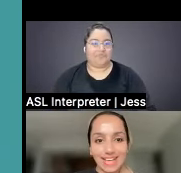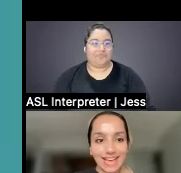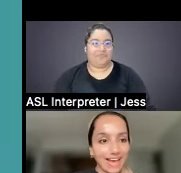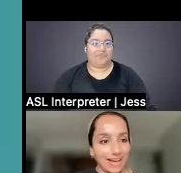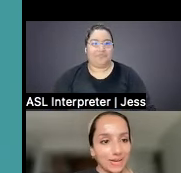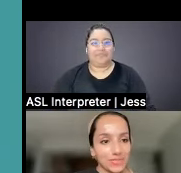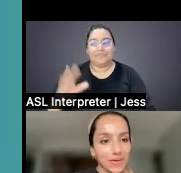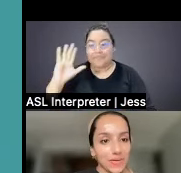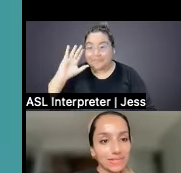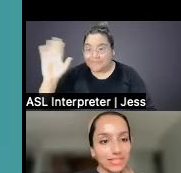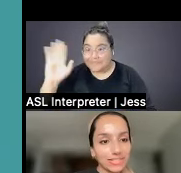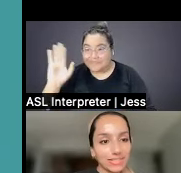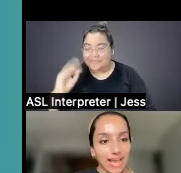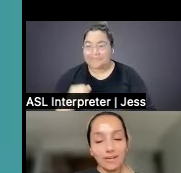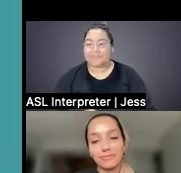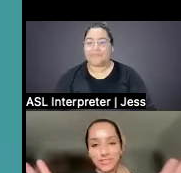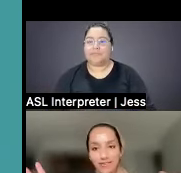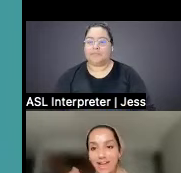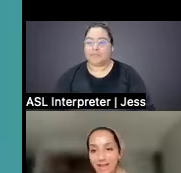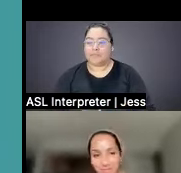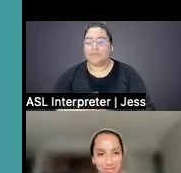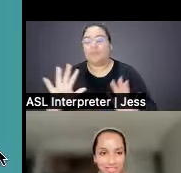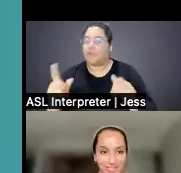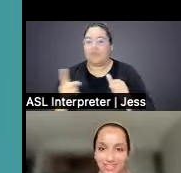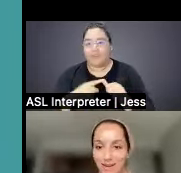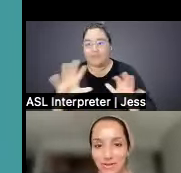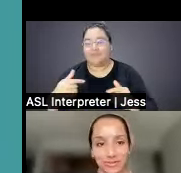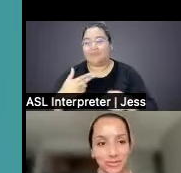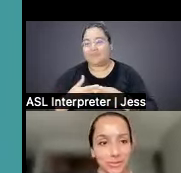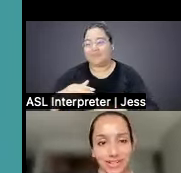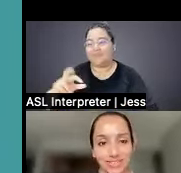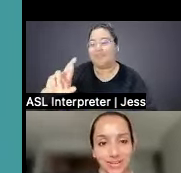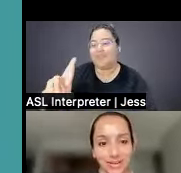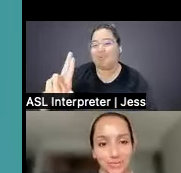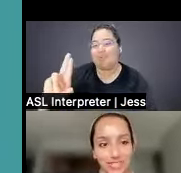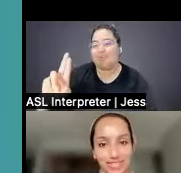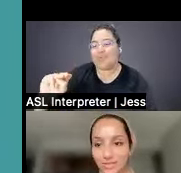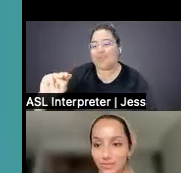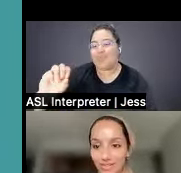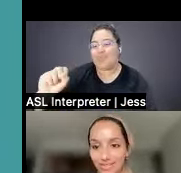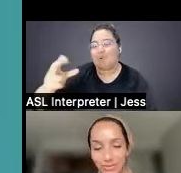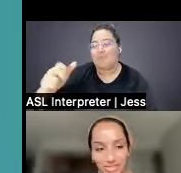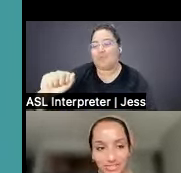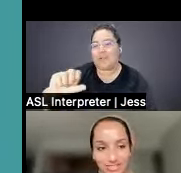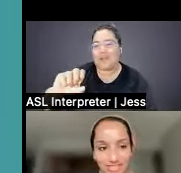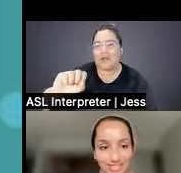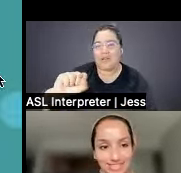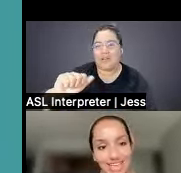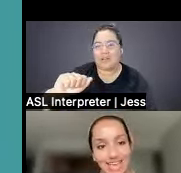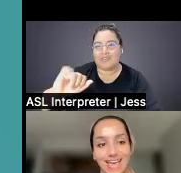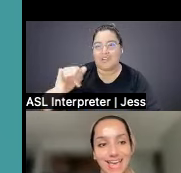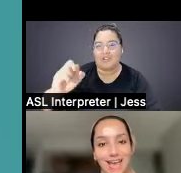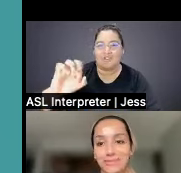everyone. So I'm gonna, first off, I'm Ramsha Sajid. I'm our field organizer on policing and surveillance with